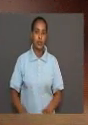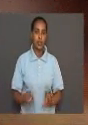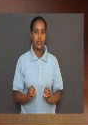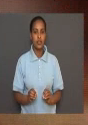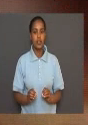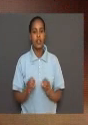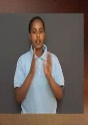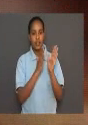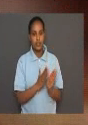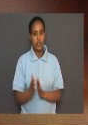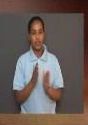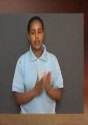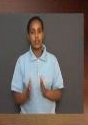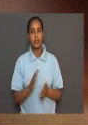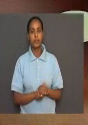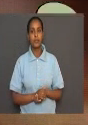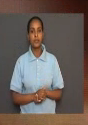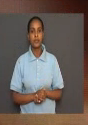Students, let's get ready.